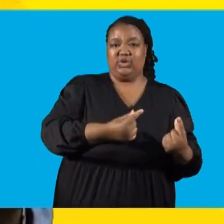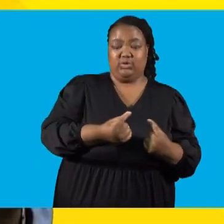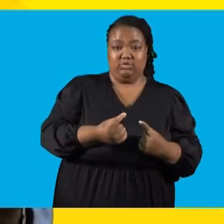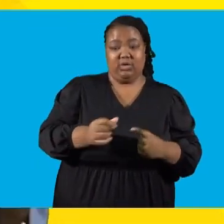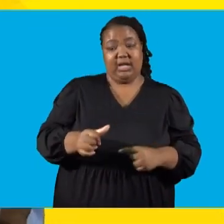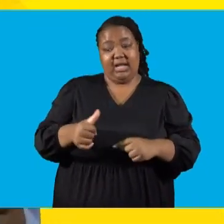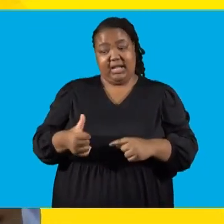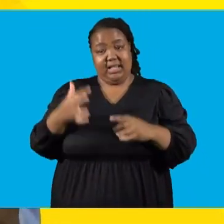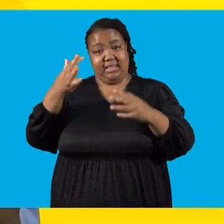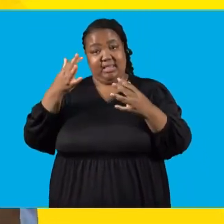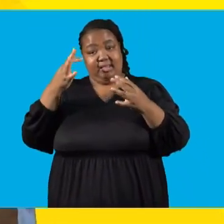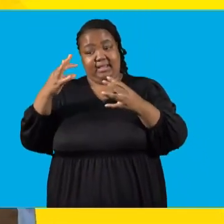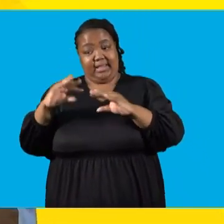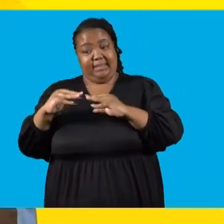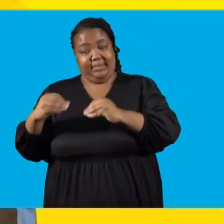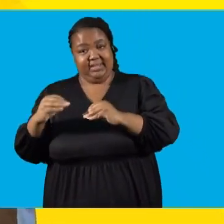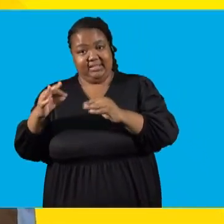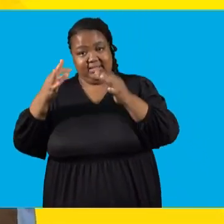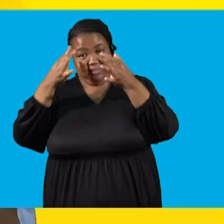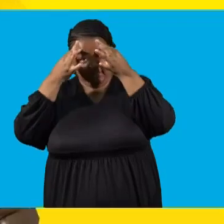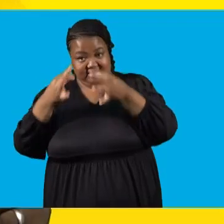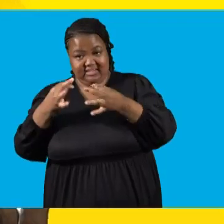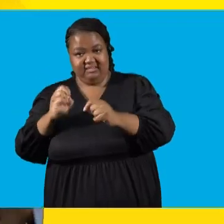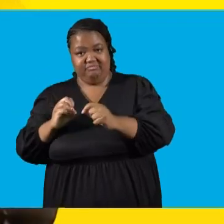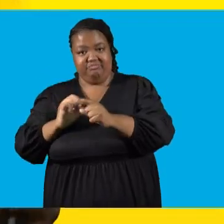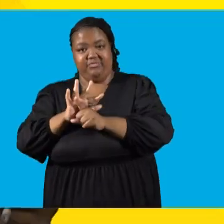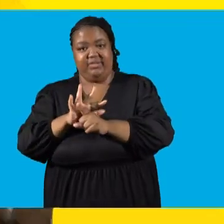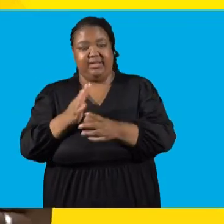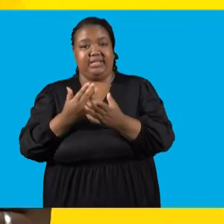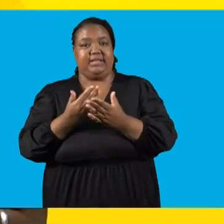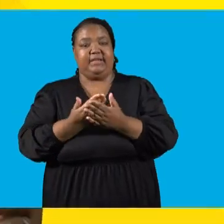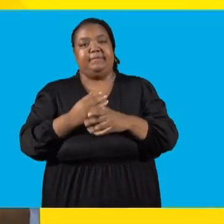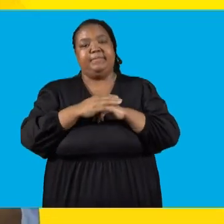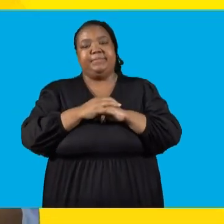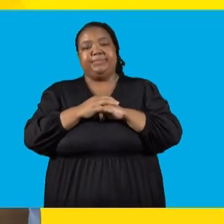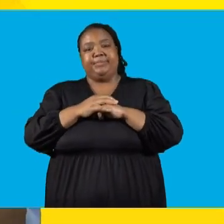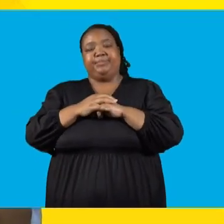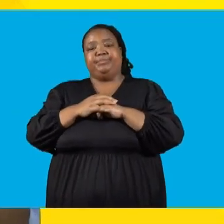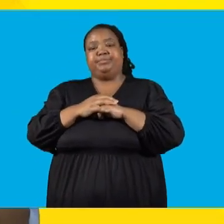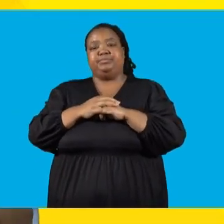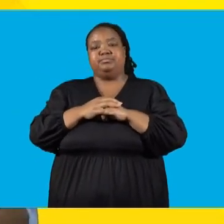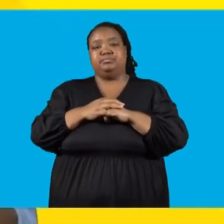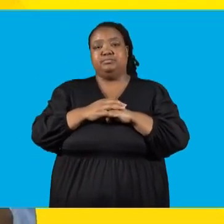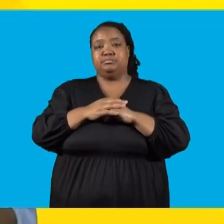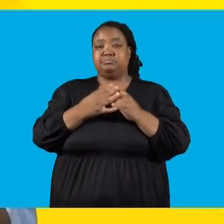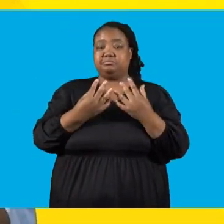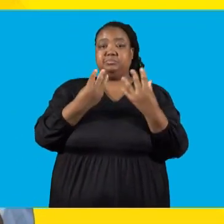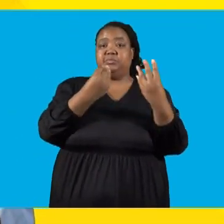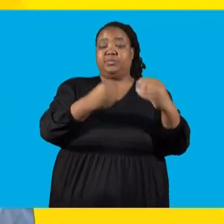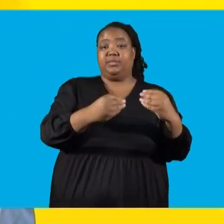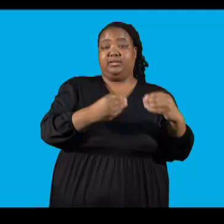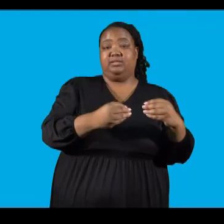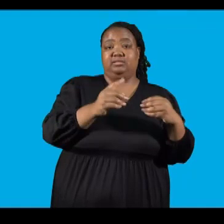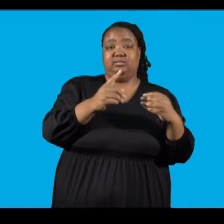one firm can affect the decisions of other firms in this market. Let us look at what will